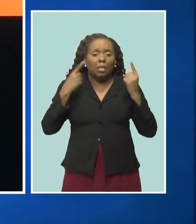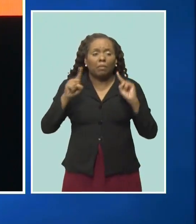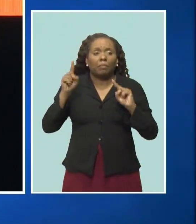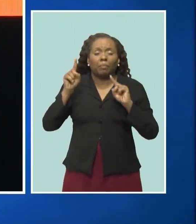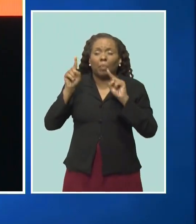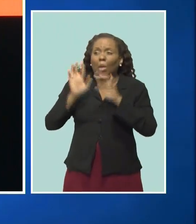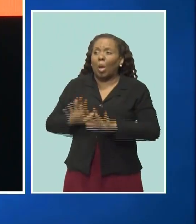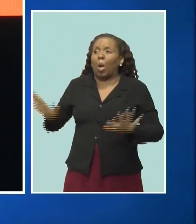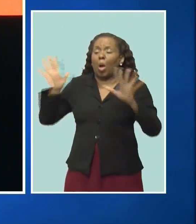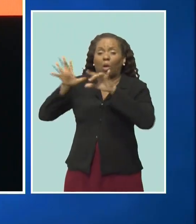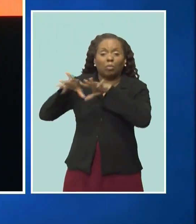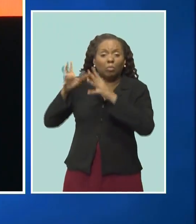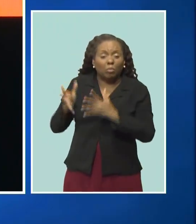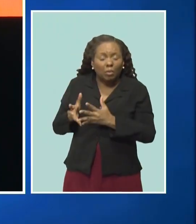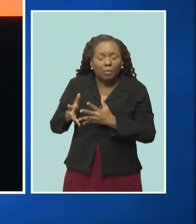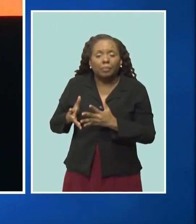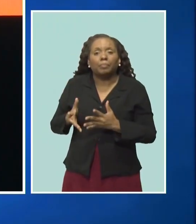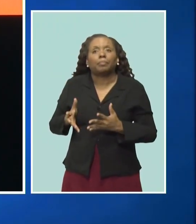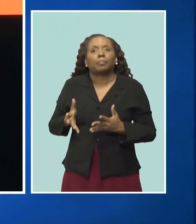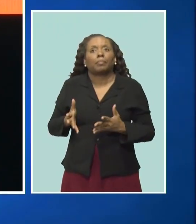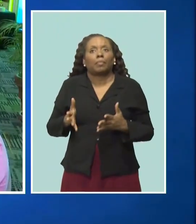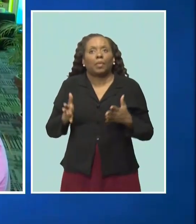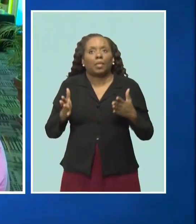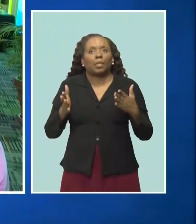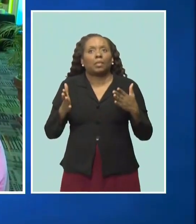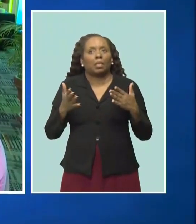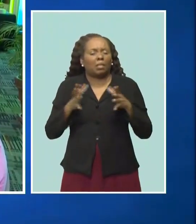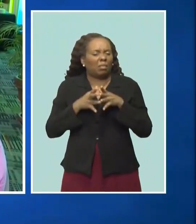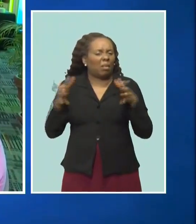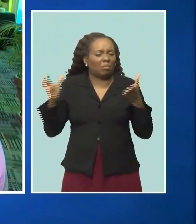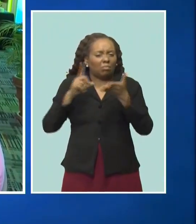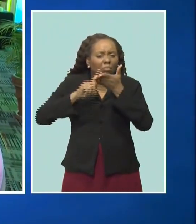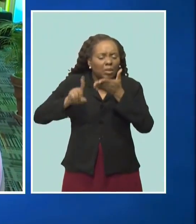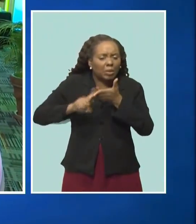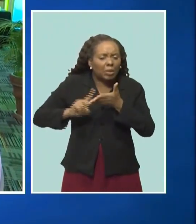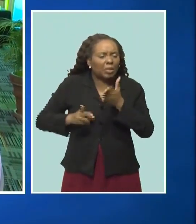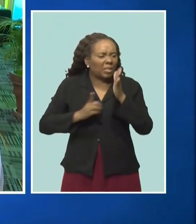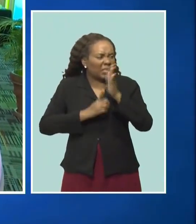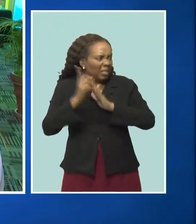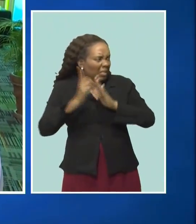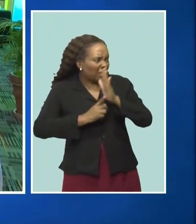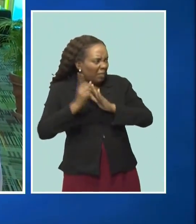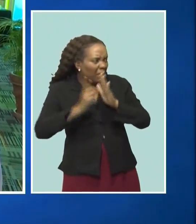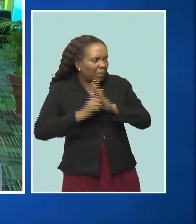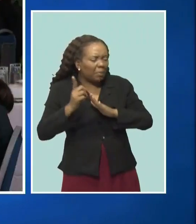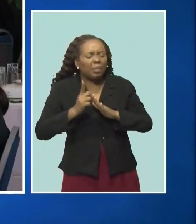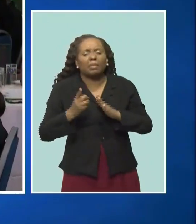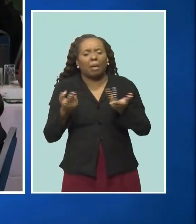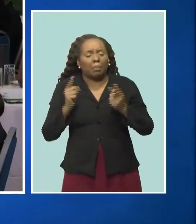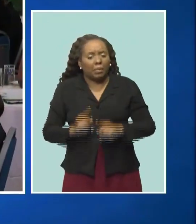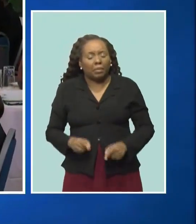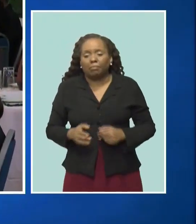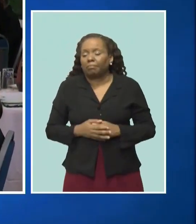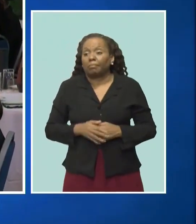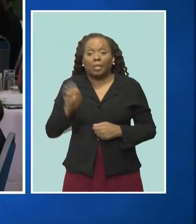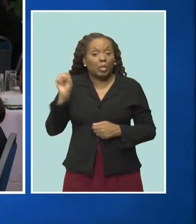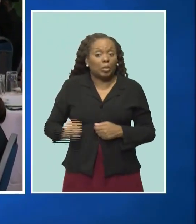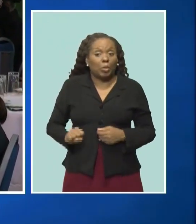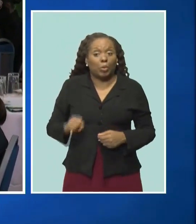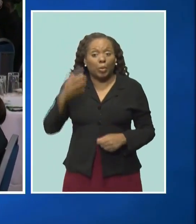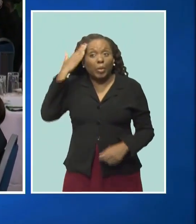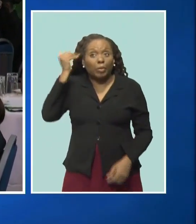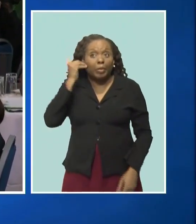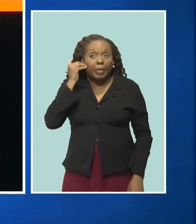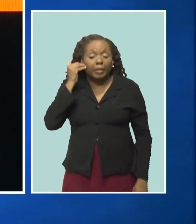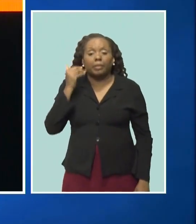they're buttressed and supported by significant levels of research and development. So whether you talk about South Korea, whether you talk about China with